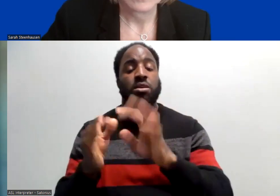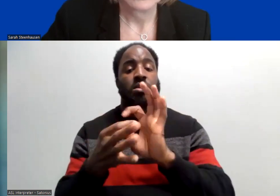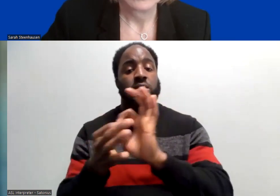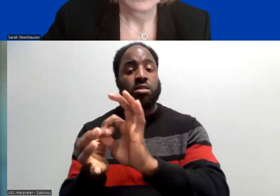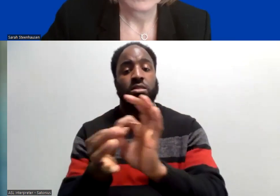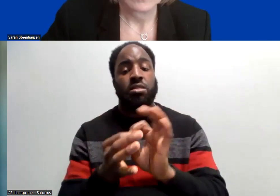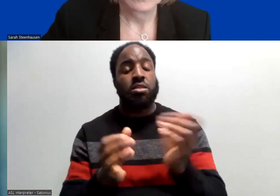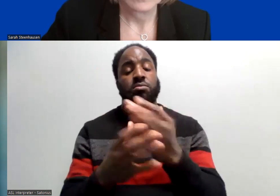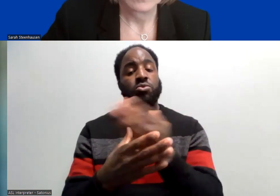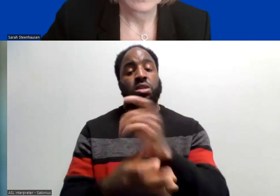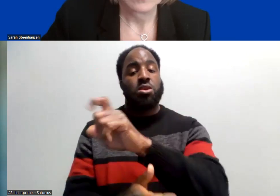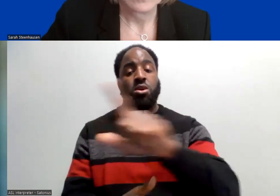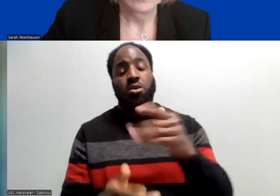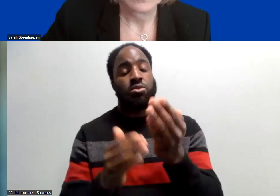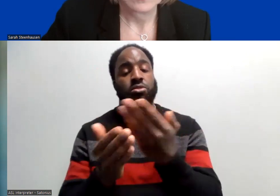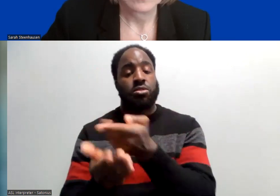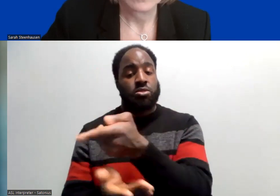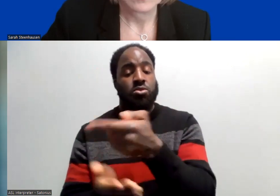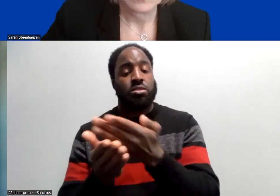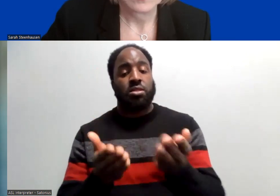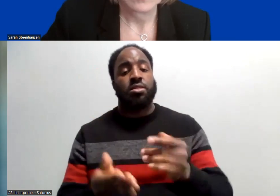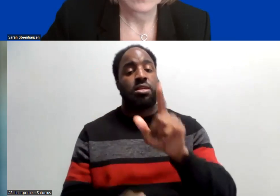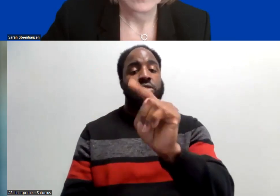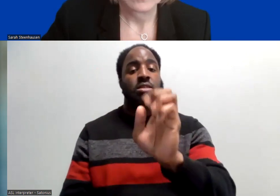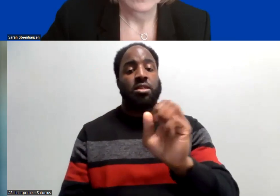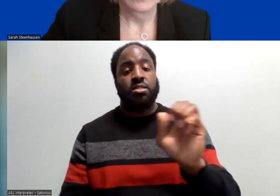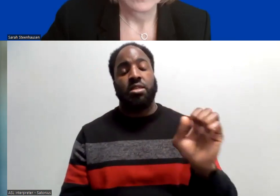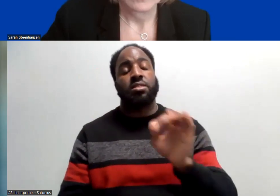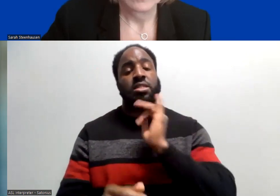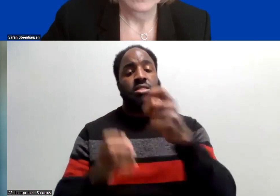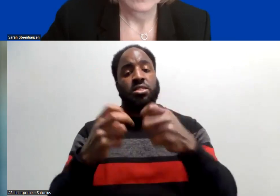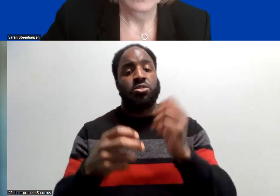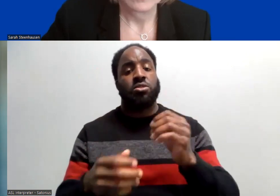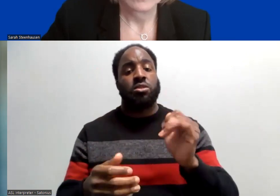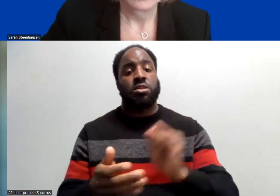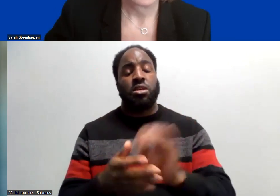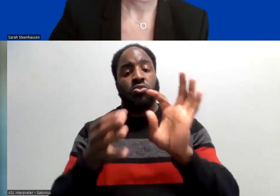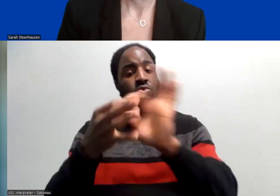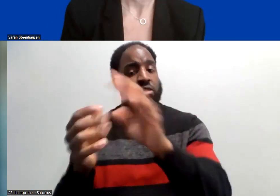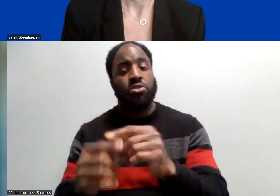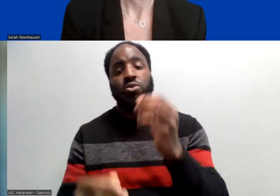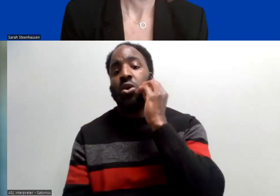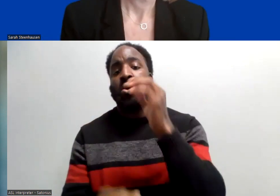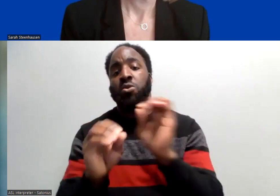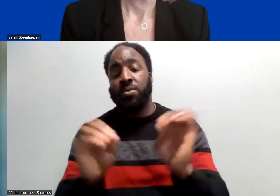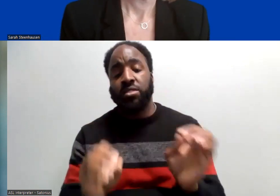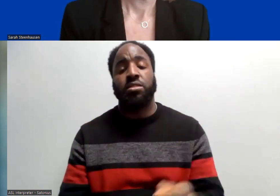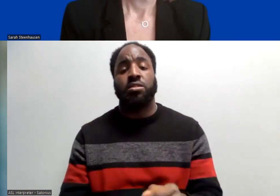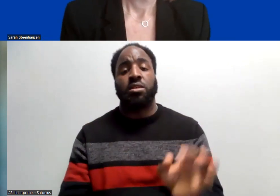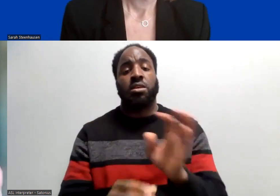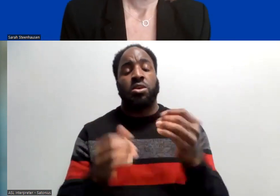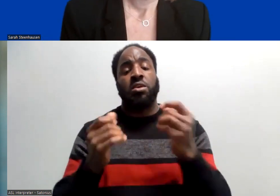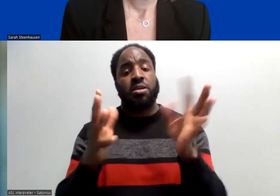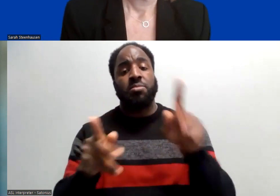those things, that LTSS is an issue that relates to homelessness. That you have many people that are homeless